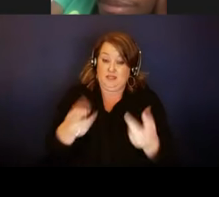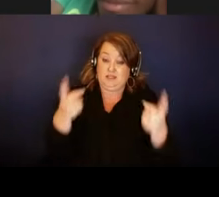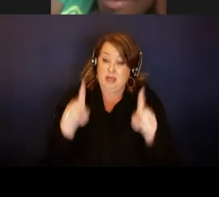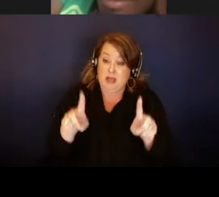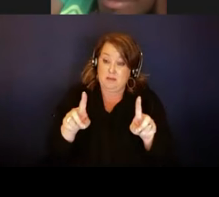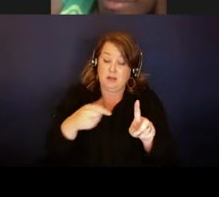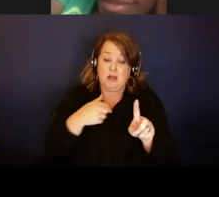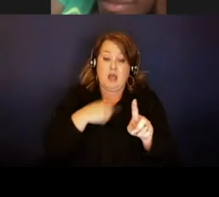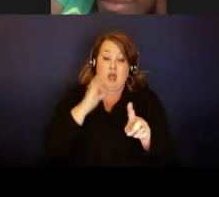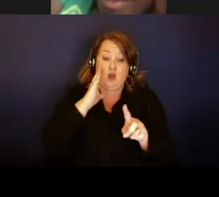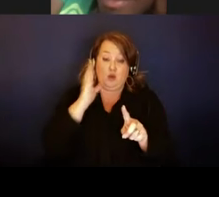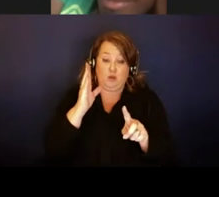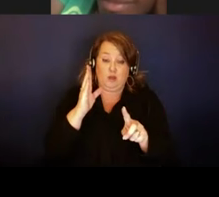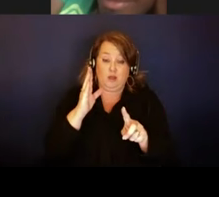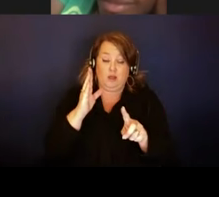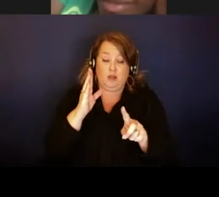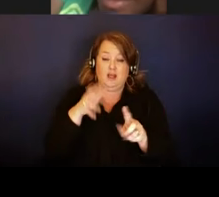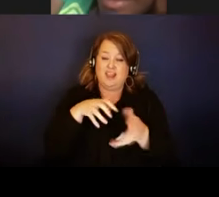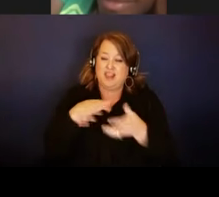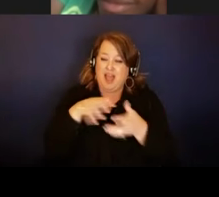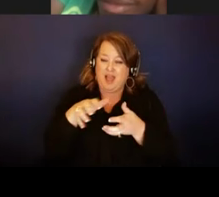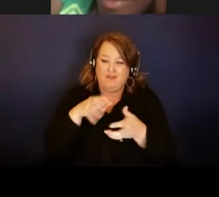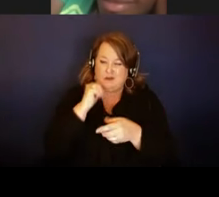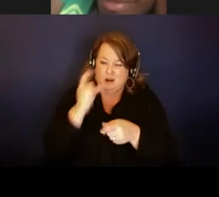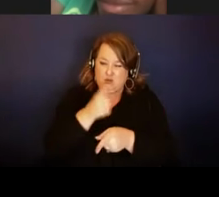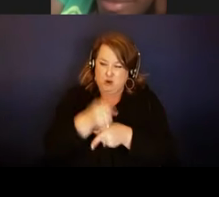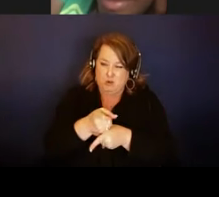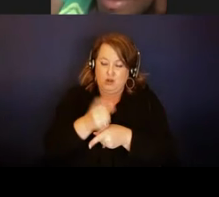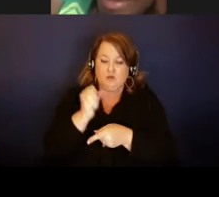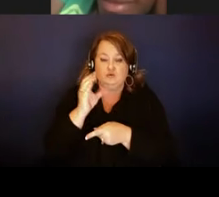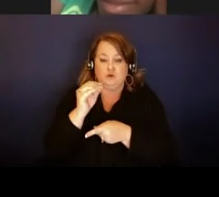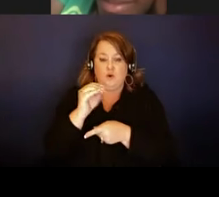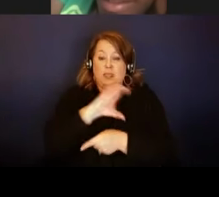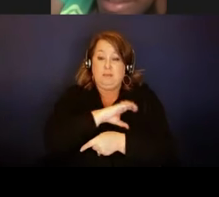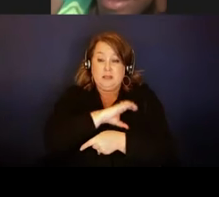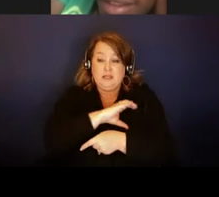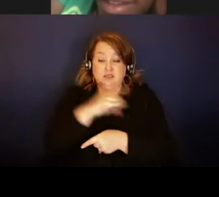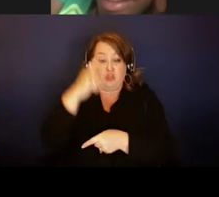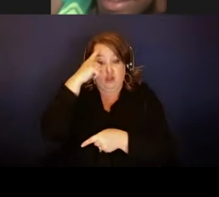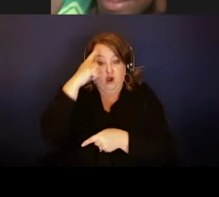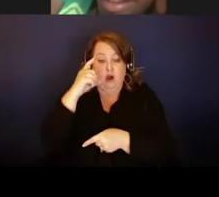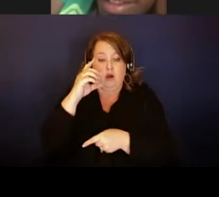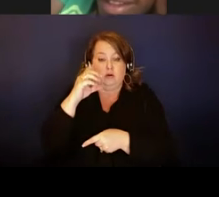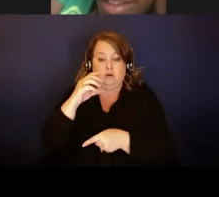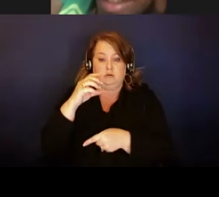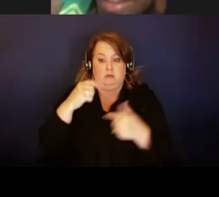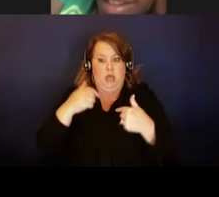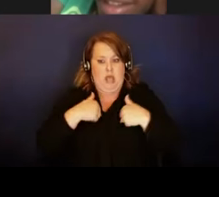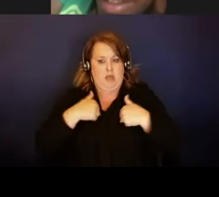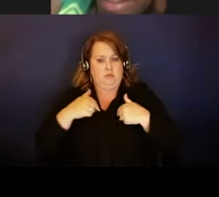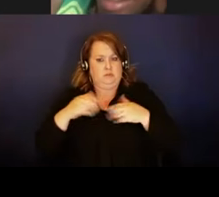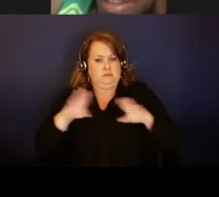laugh inappropriately. So the police thought that I thought it was a joke when he got in